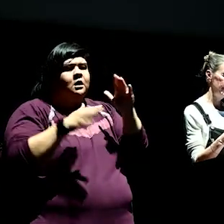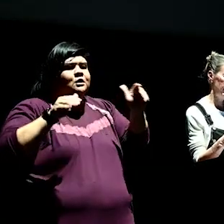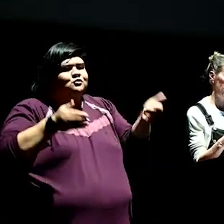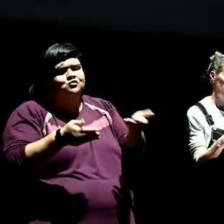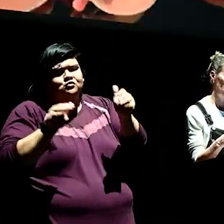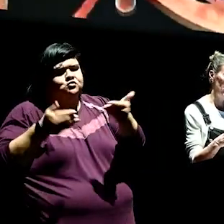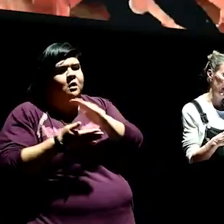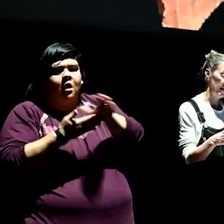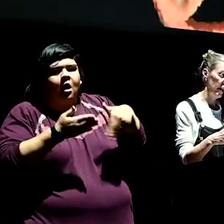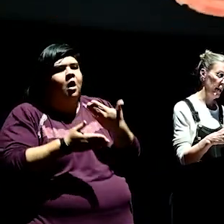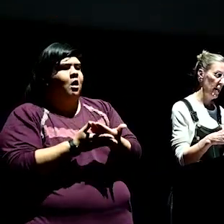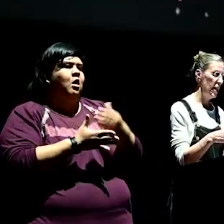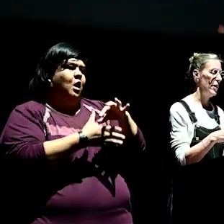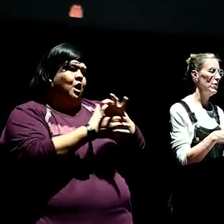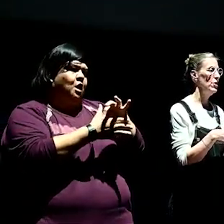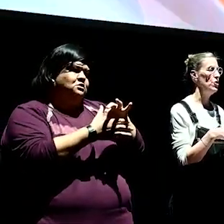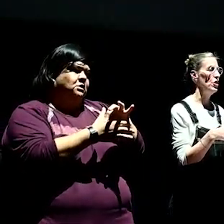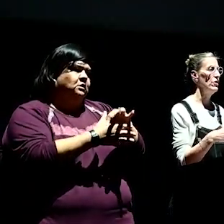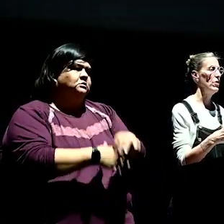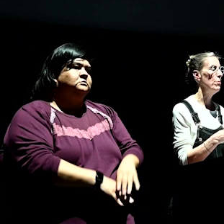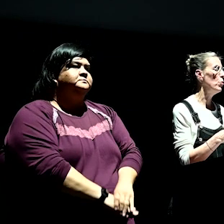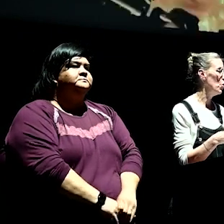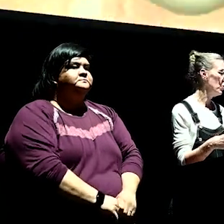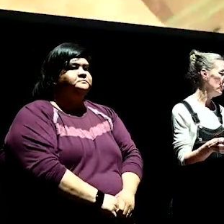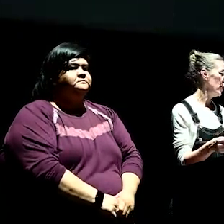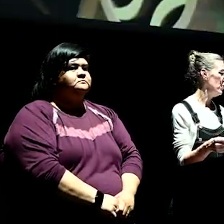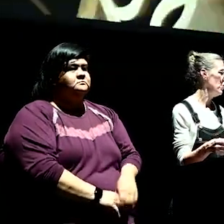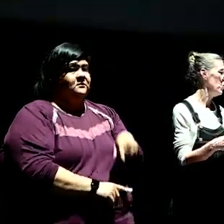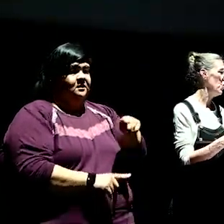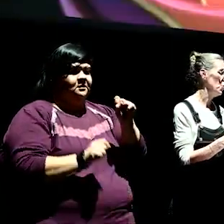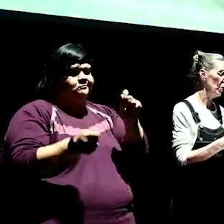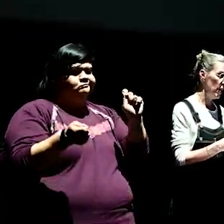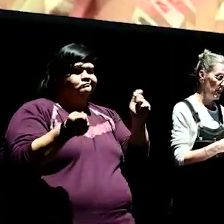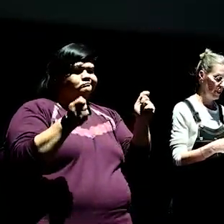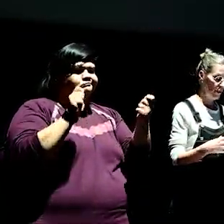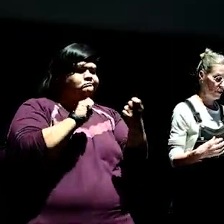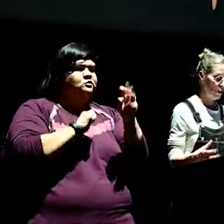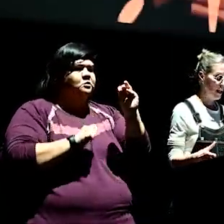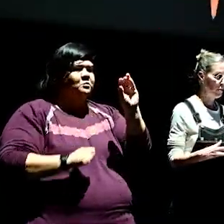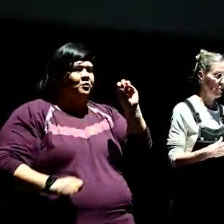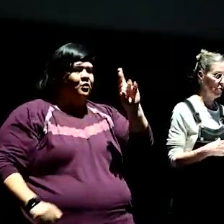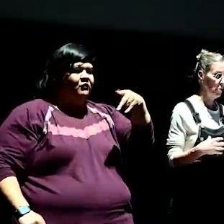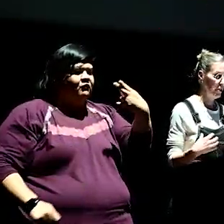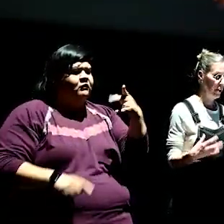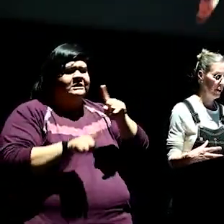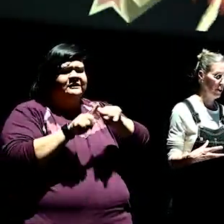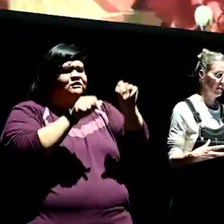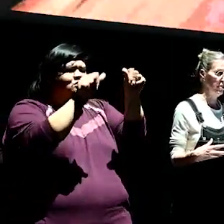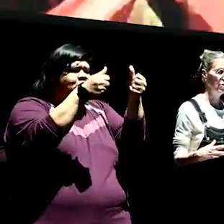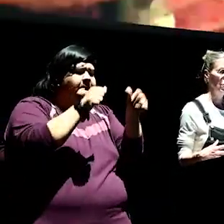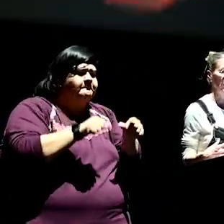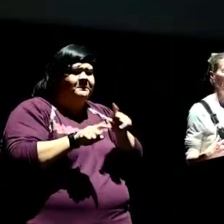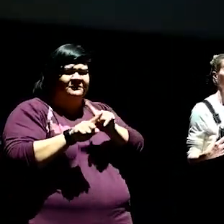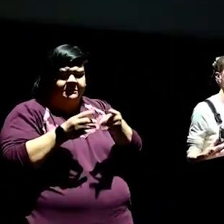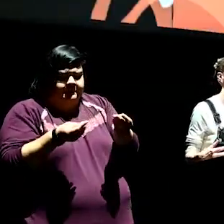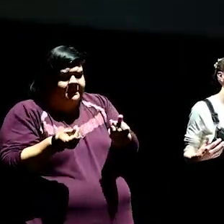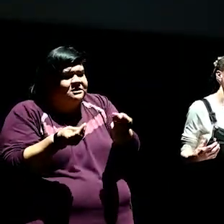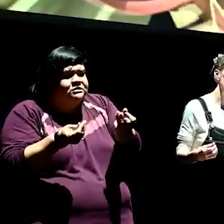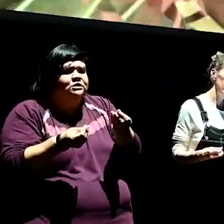all content to it, and it could just morph into different shapes, different materials,